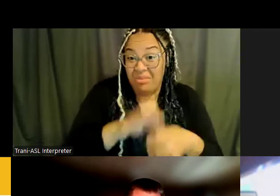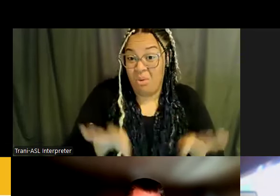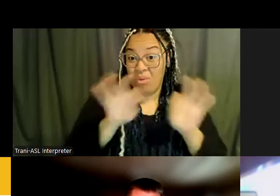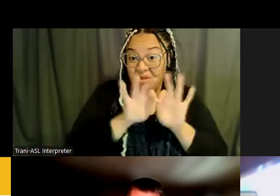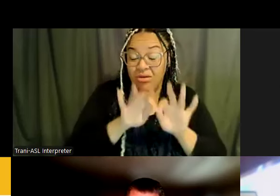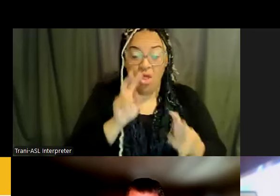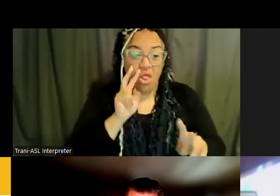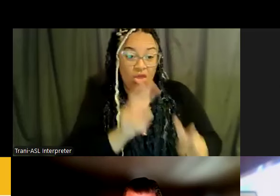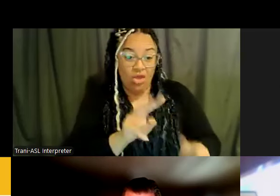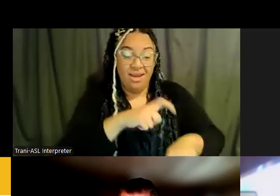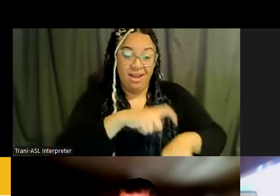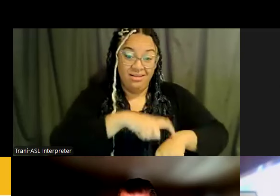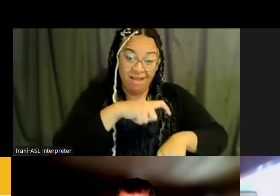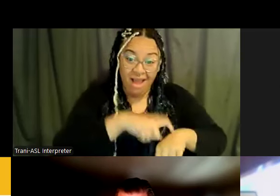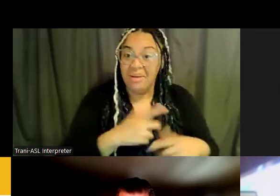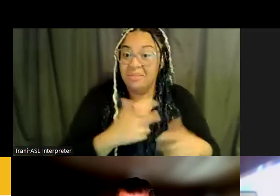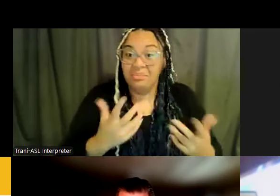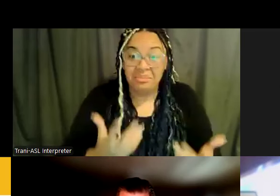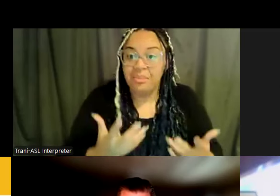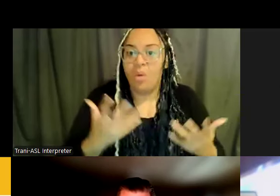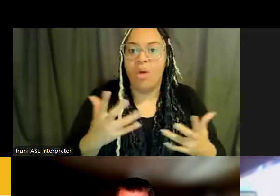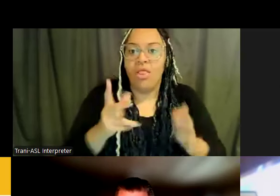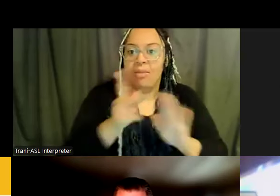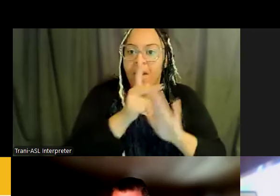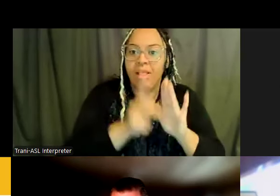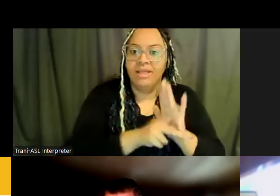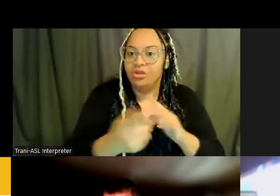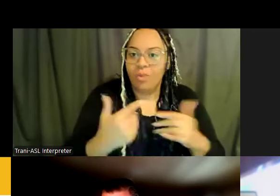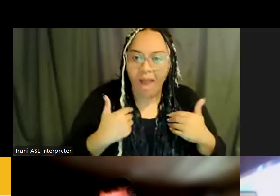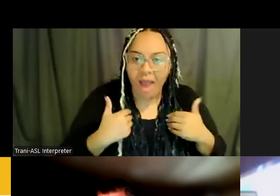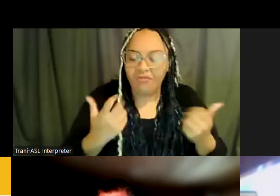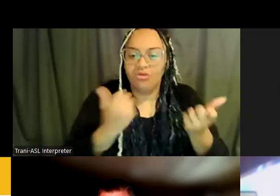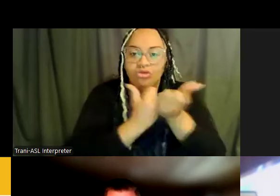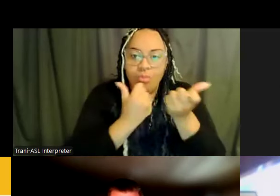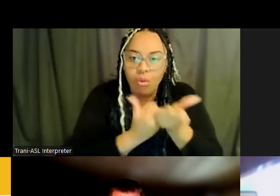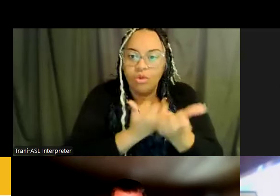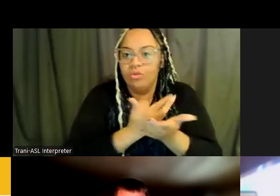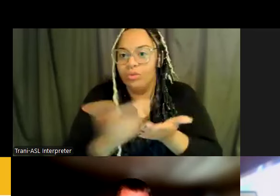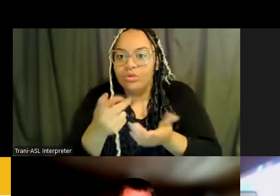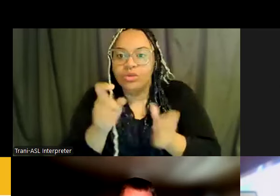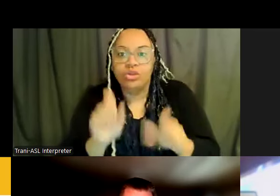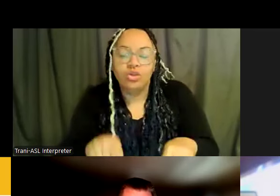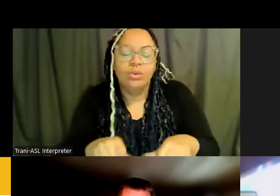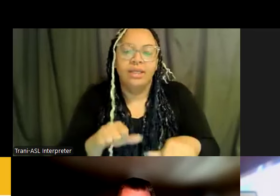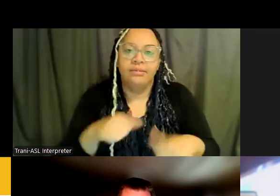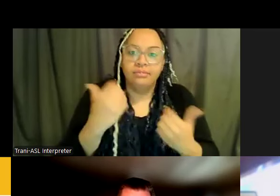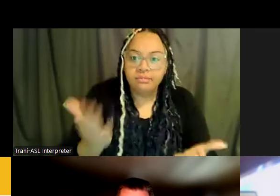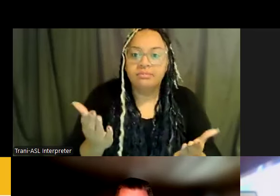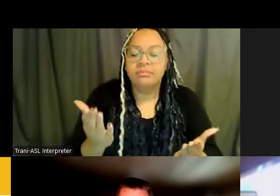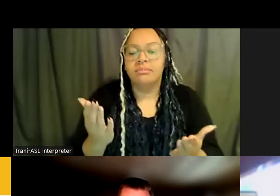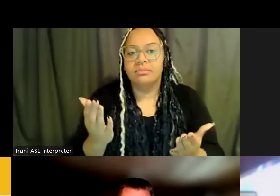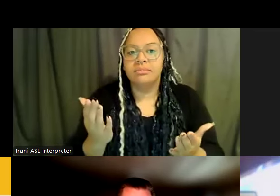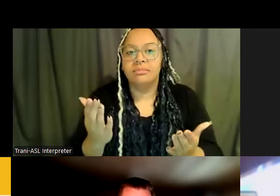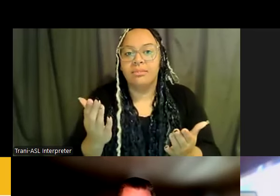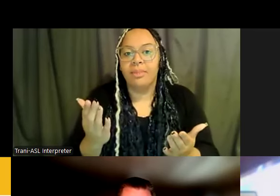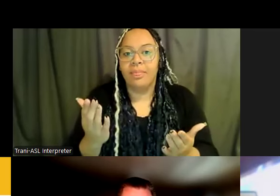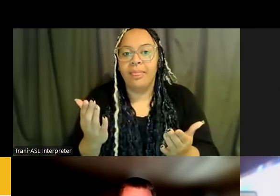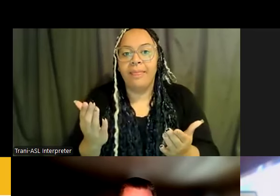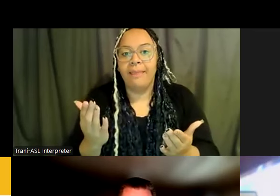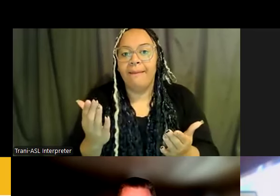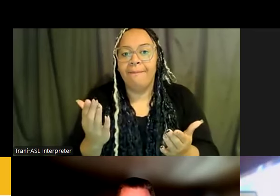Looking at time and space, what are the policies you have? What are the supports and resources you can use to do that? And